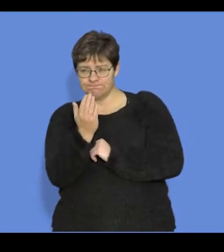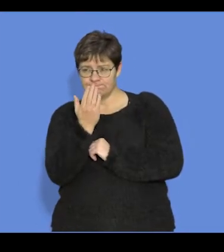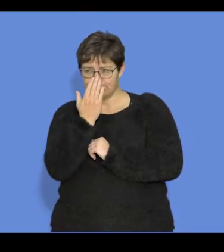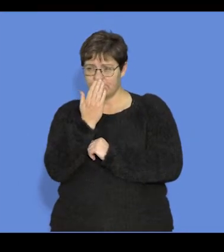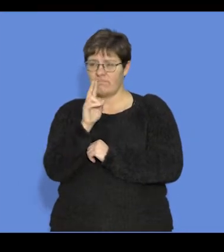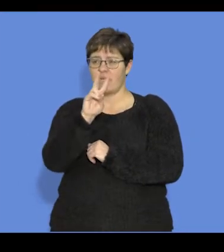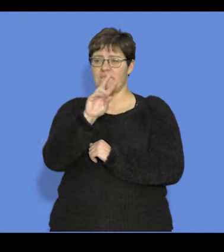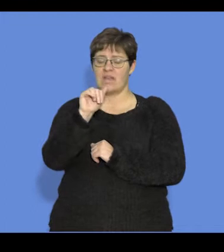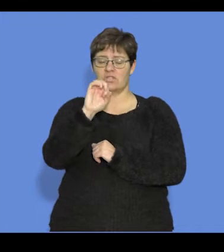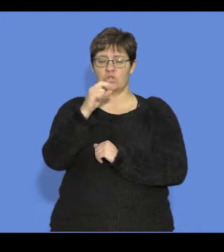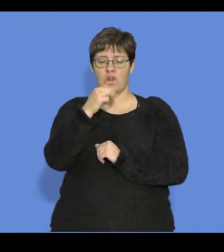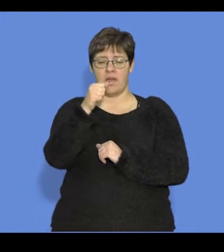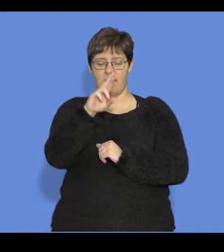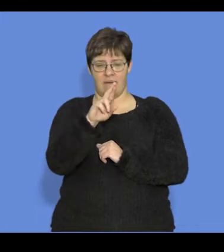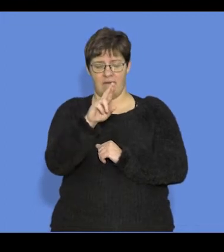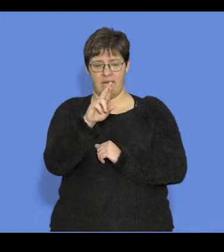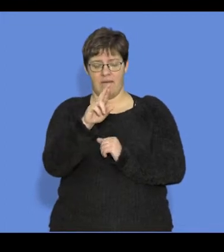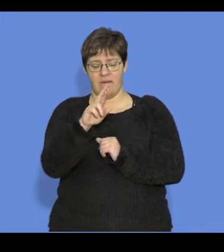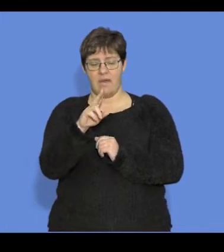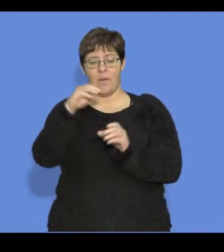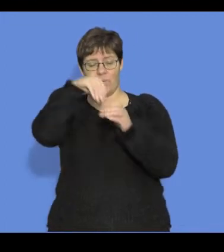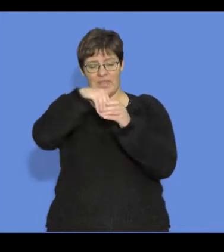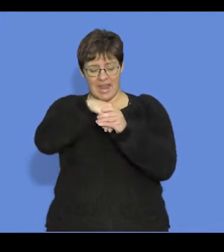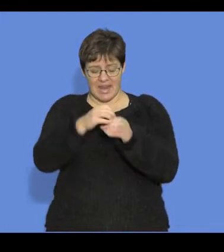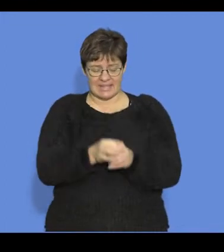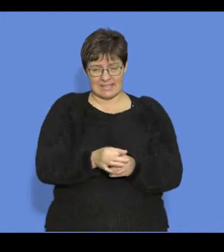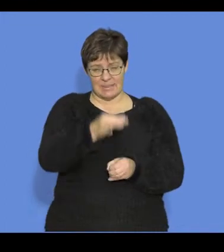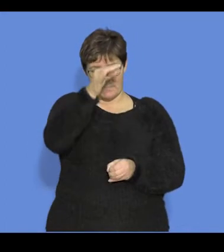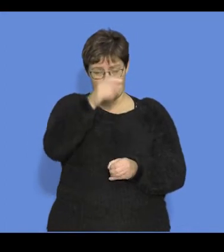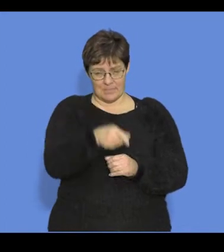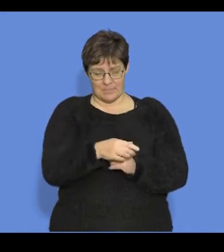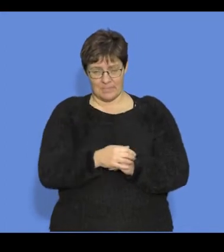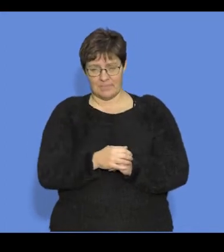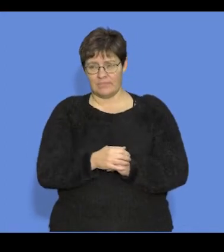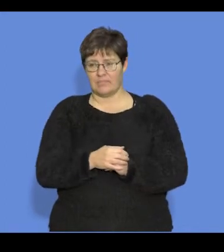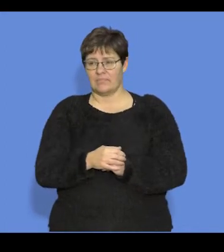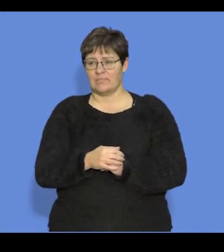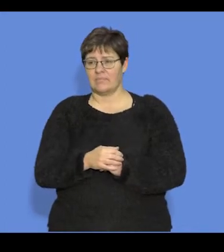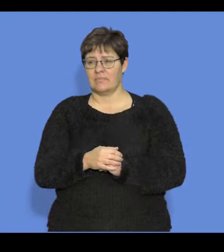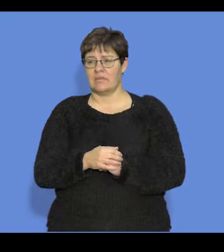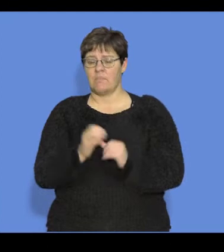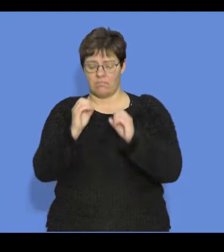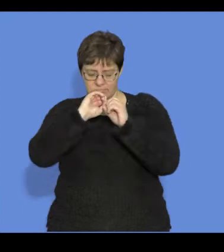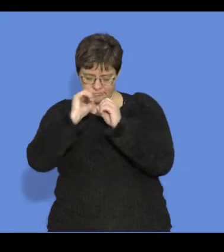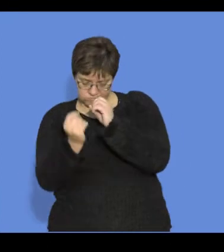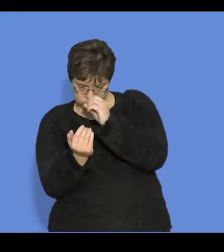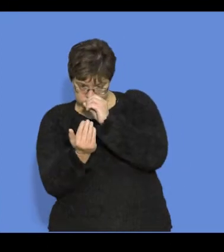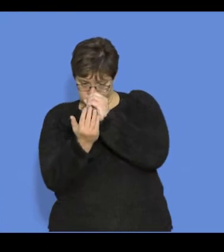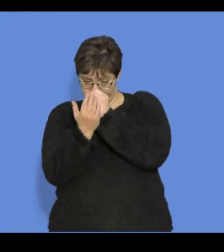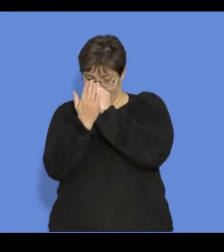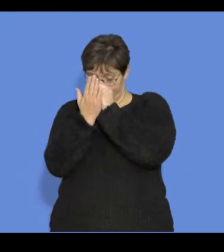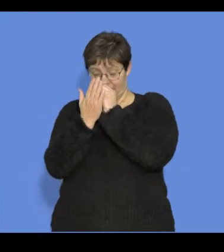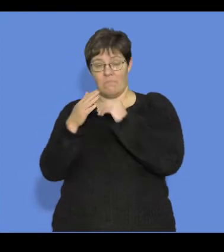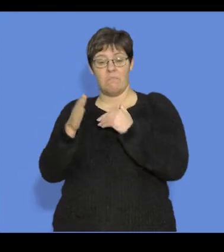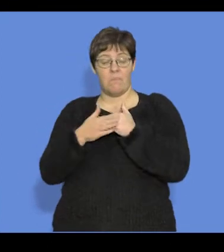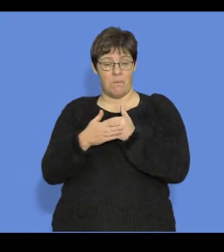vascular bundle inside a plant stem. This is magnified much more than the last picture, and we